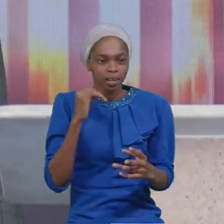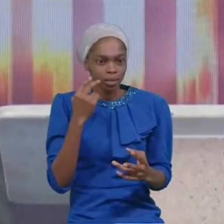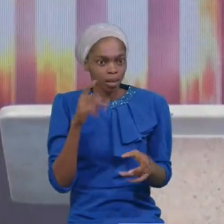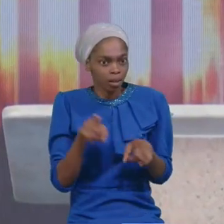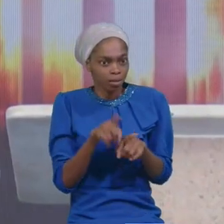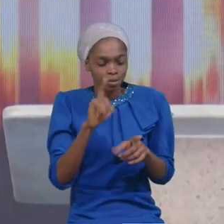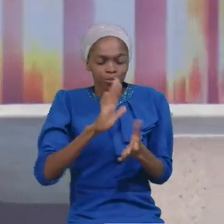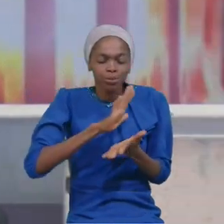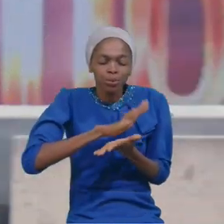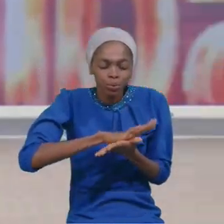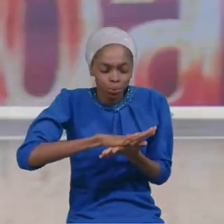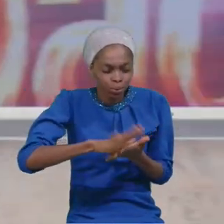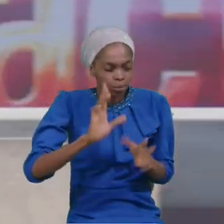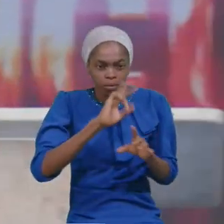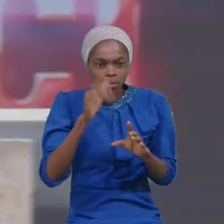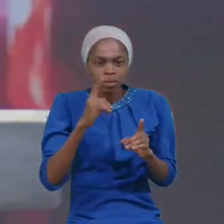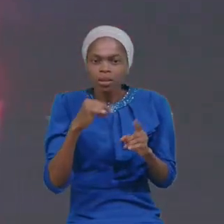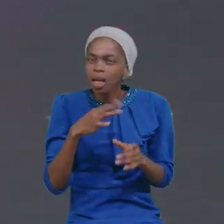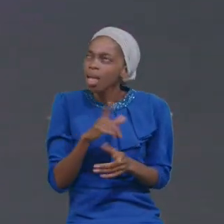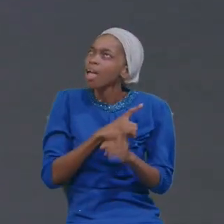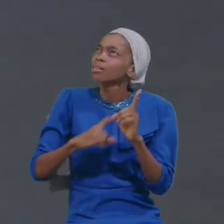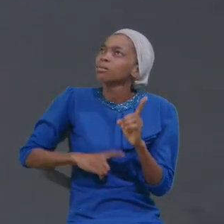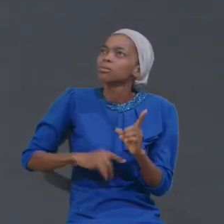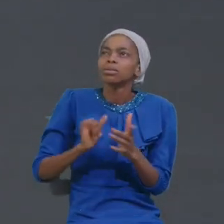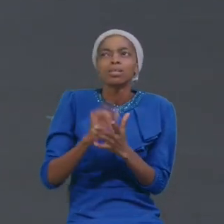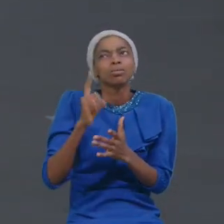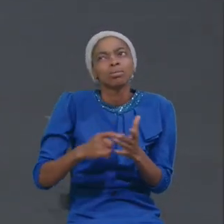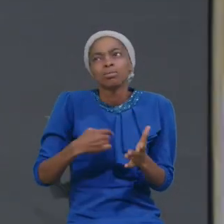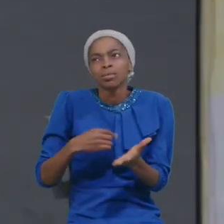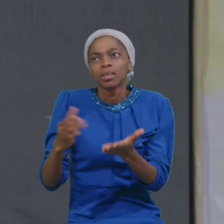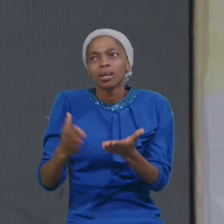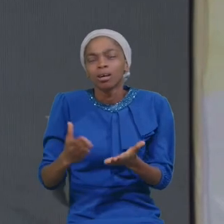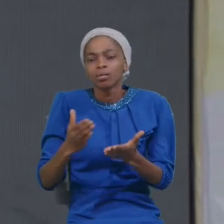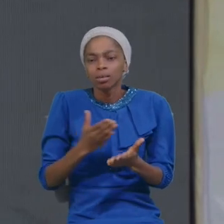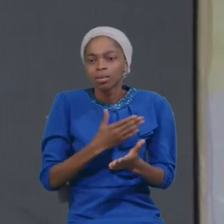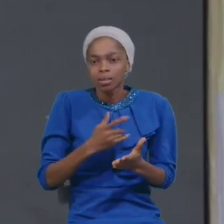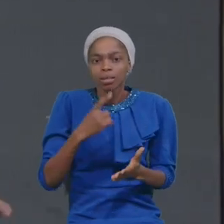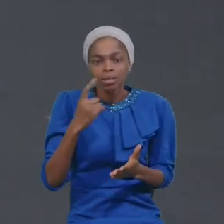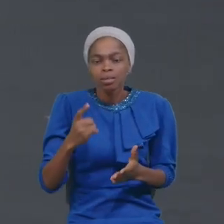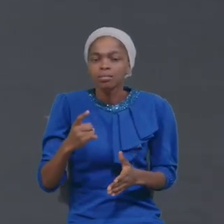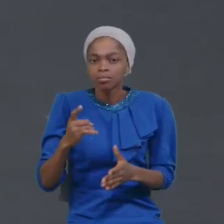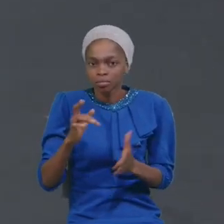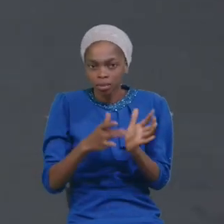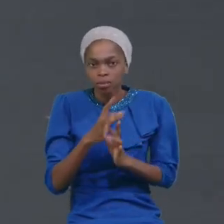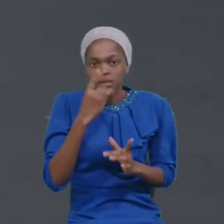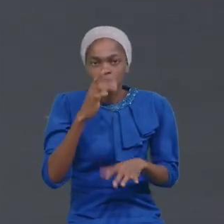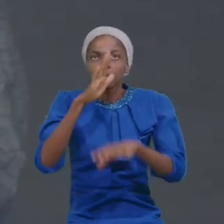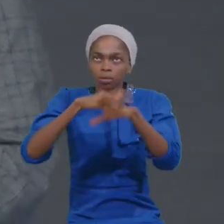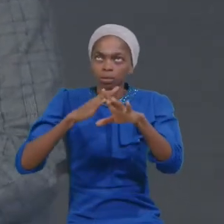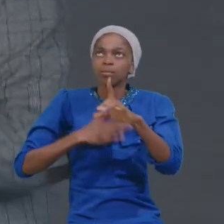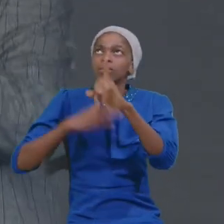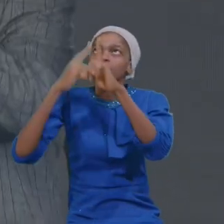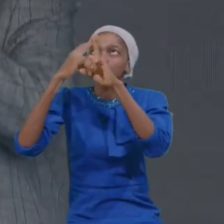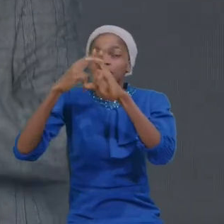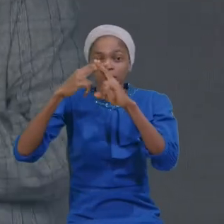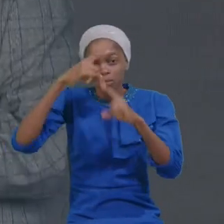Because whosoever shall call on the name of the Lord shall be saved, shall be forgiven, shall be set